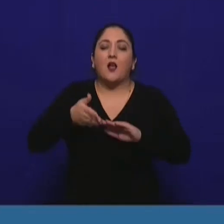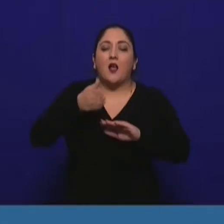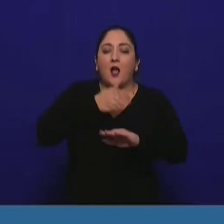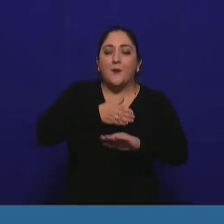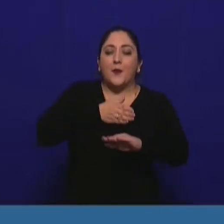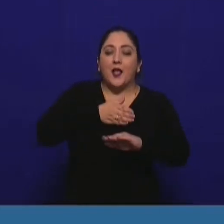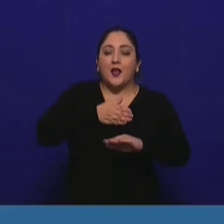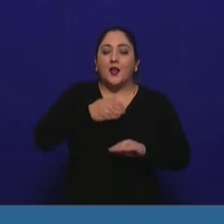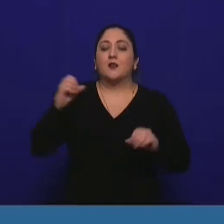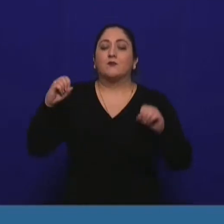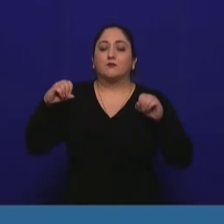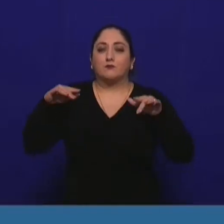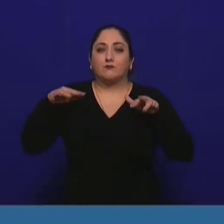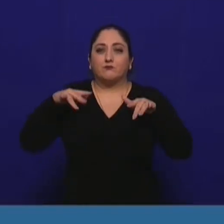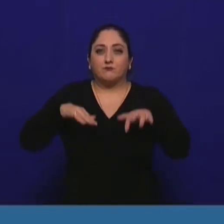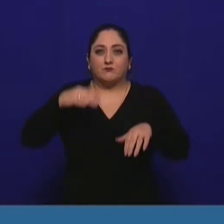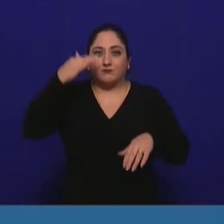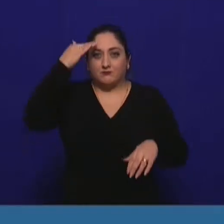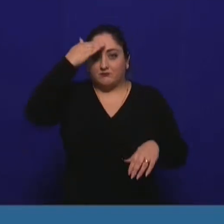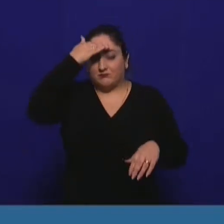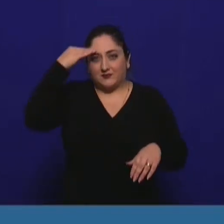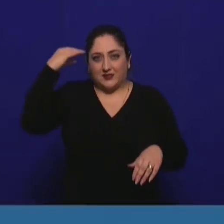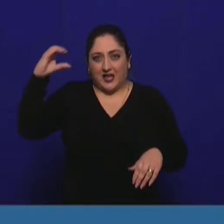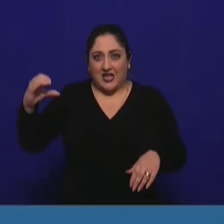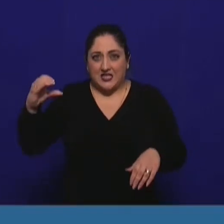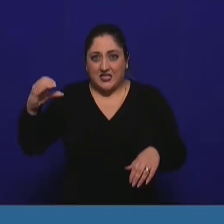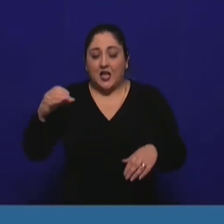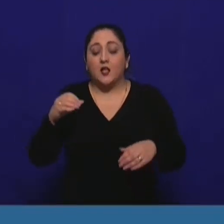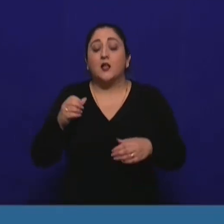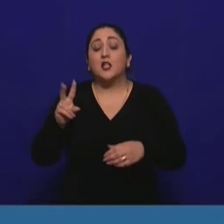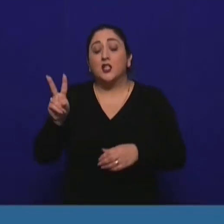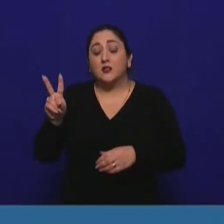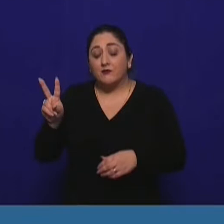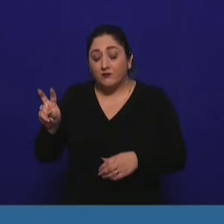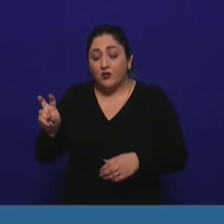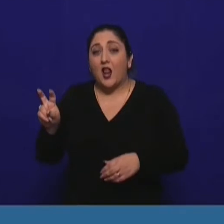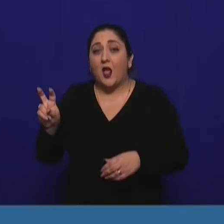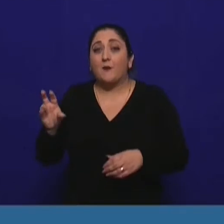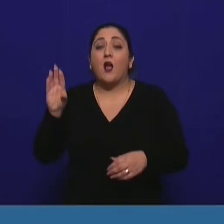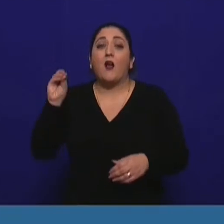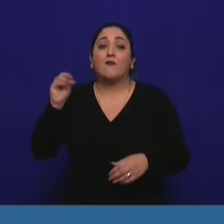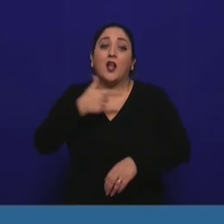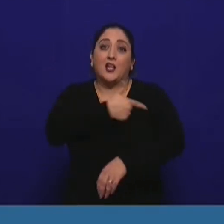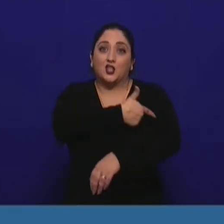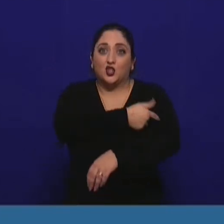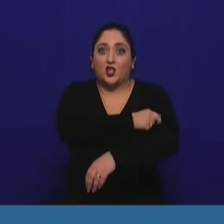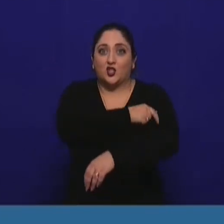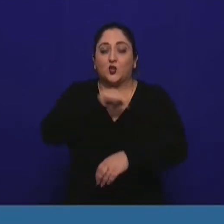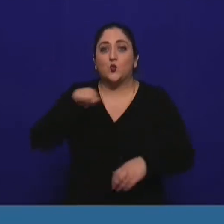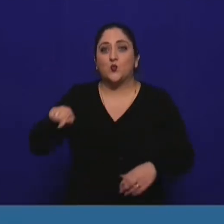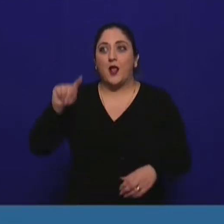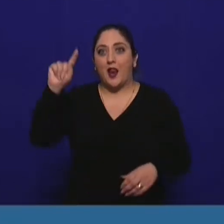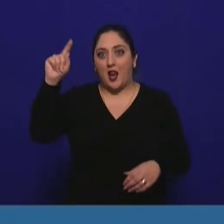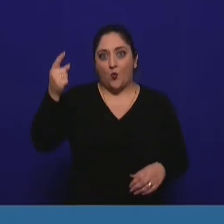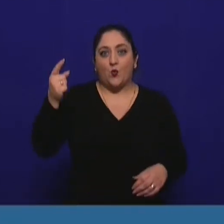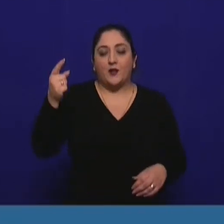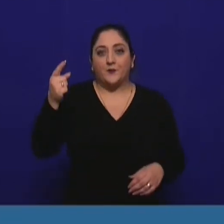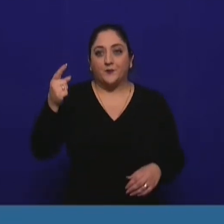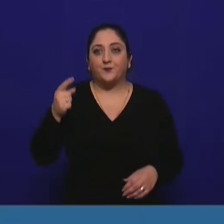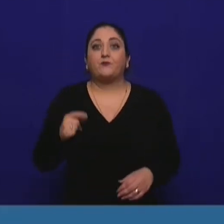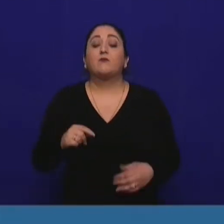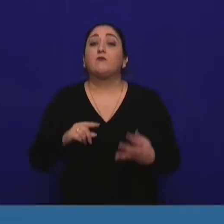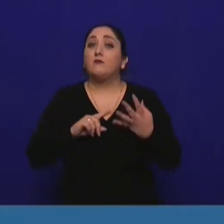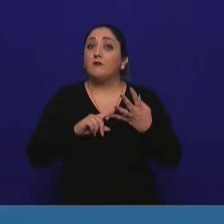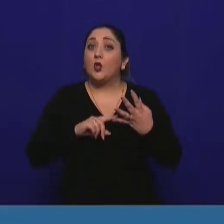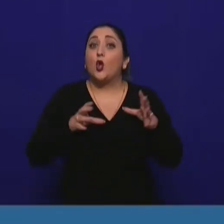bdejna nlaqmuhom ukoll. U bqajna għaddejjin dawk in-nies li jkunu qegħdin ukoll waslu għall-chemotherapy. Għandna dawk in-nies ukoll